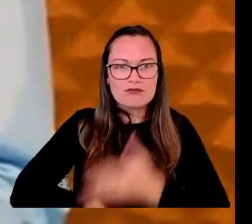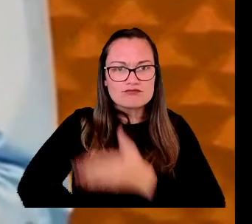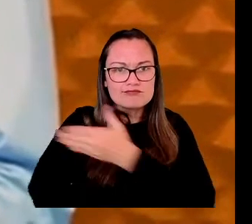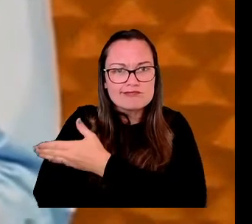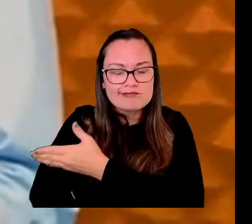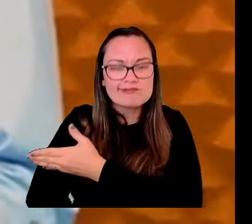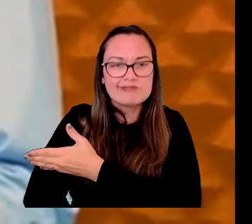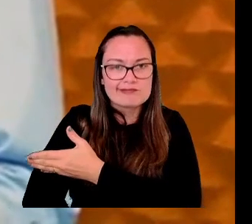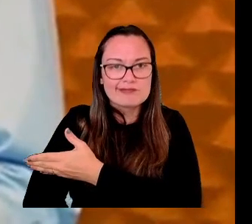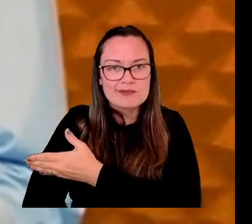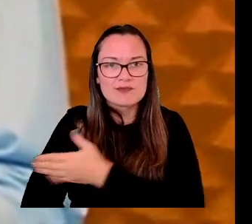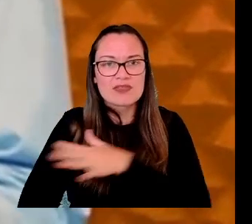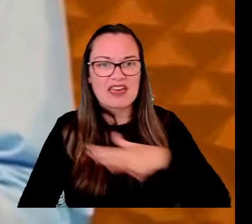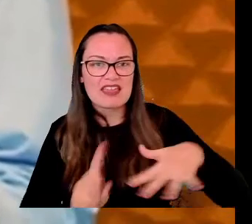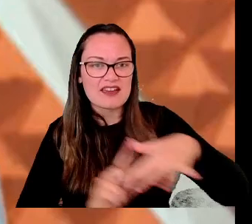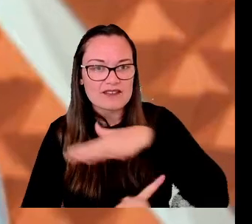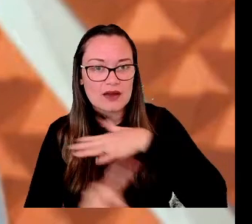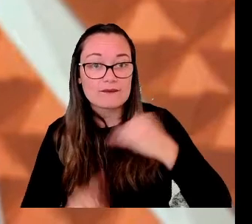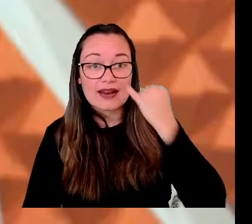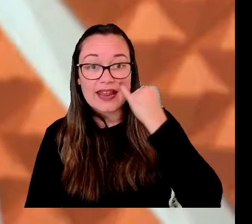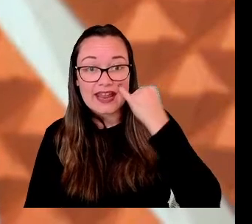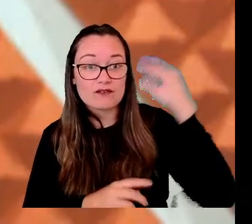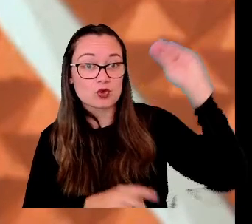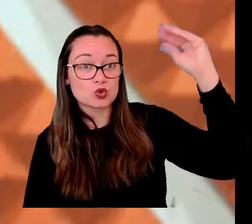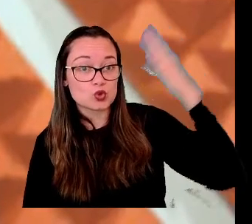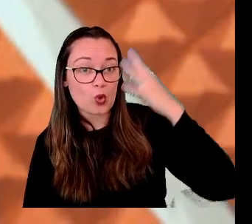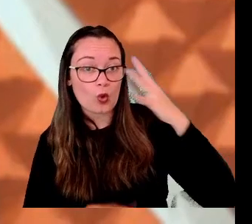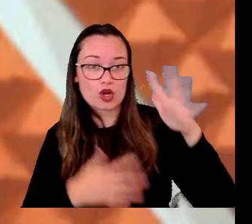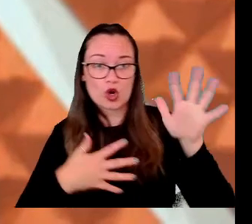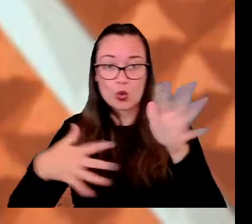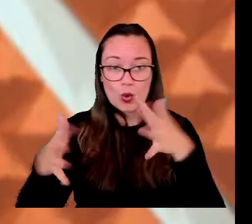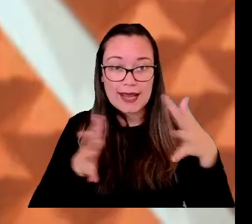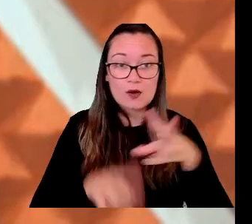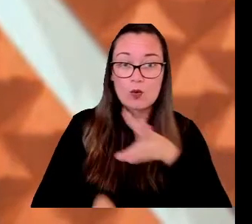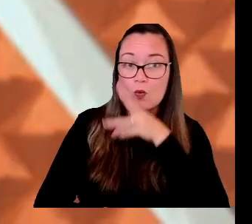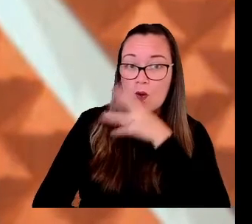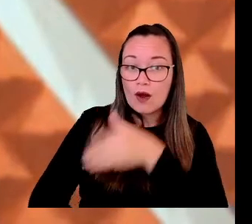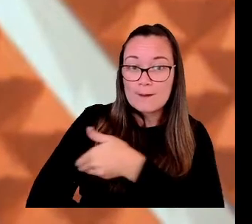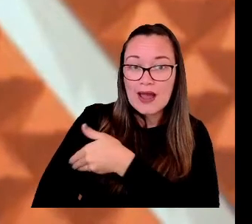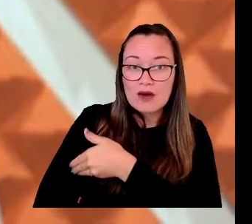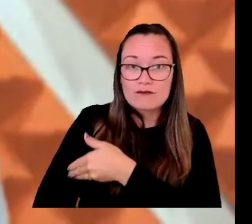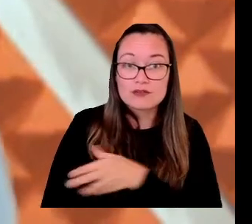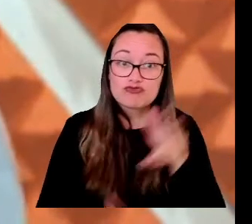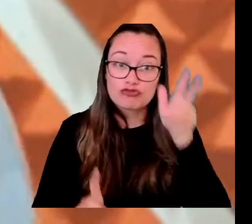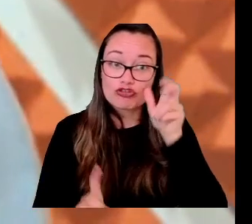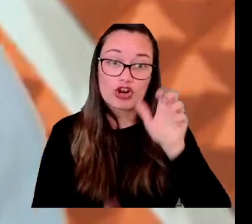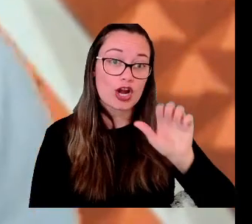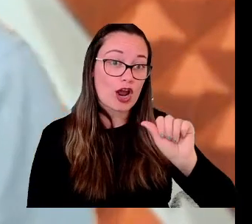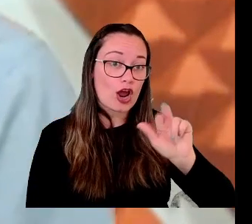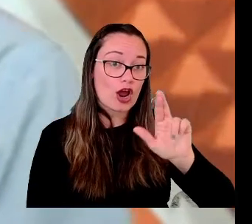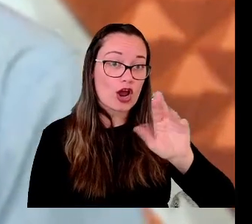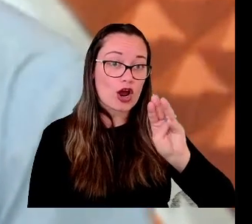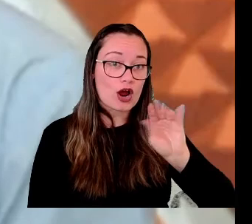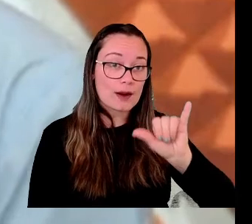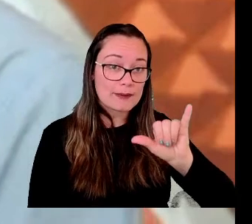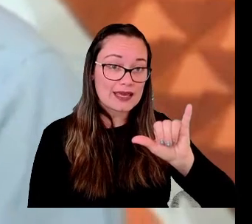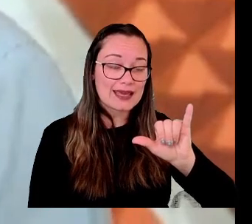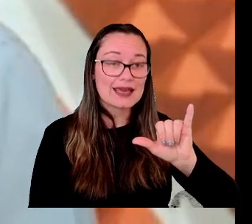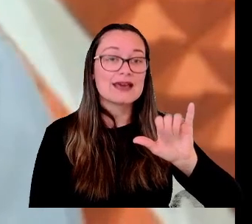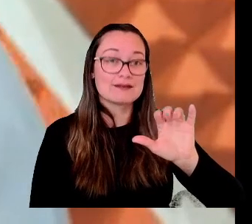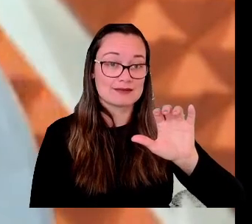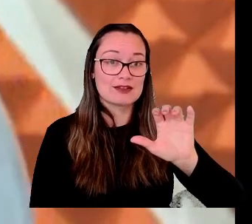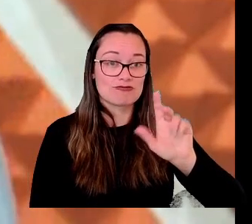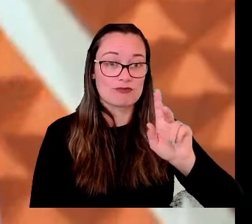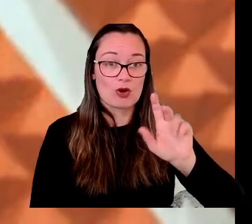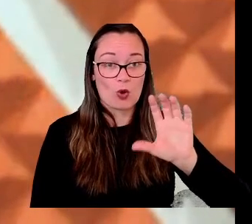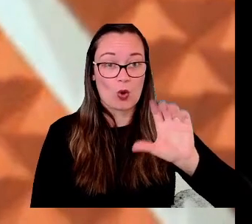it's solar power, wind power, water power, you might have heard of a group called the Army Corps of Engineers. They're the ones who try to